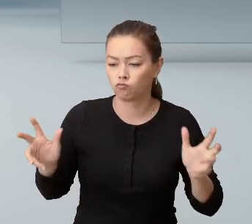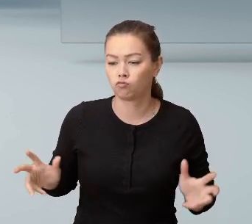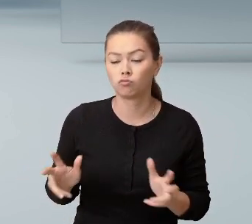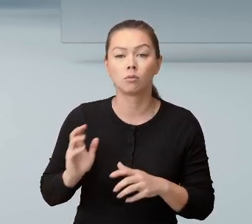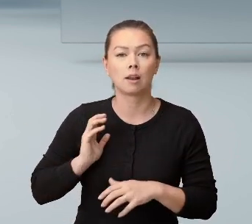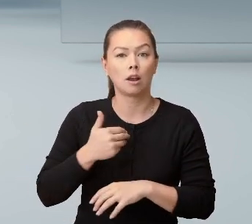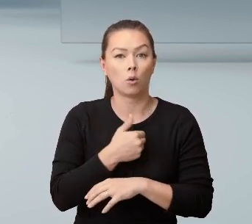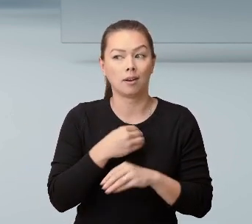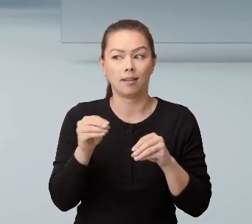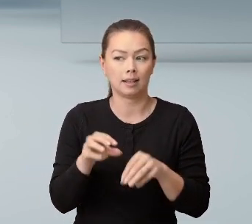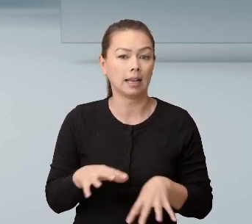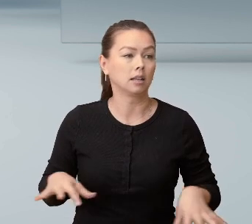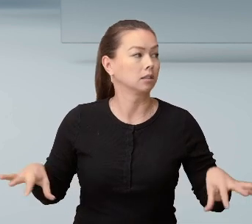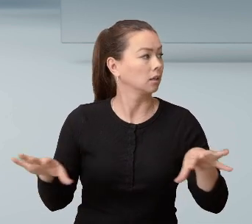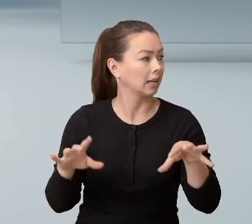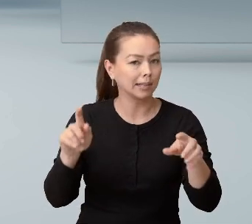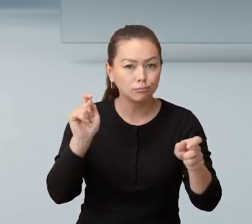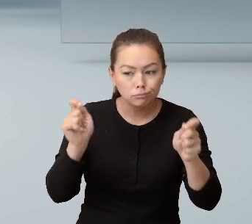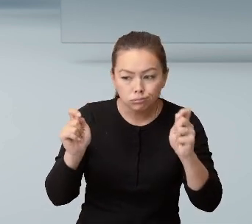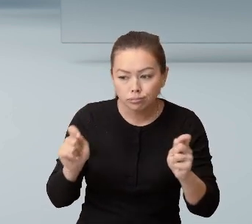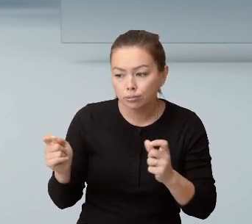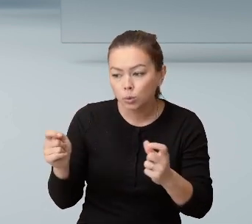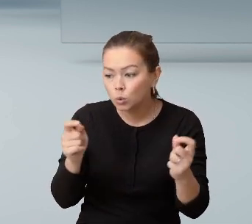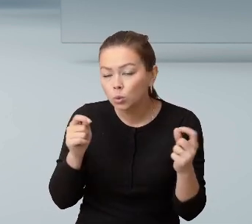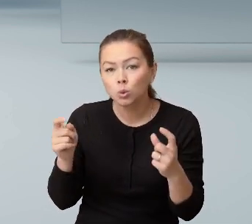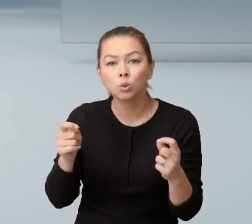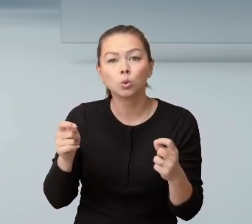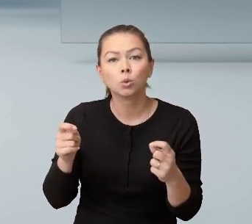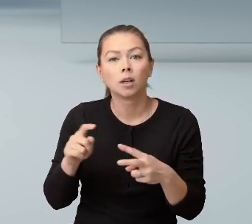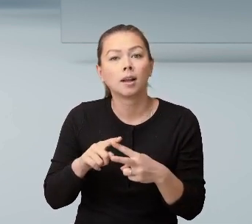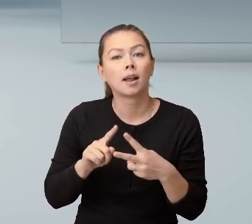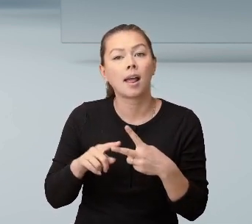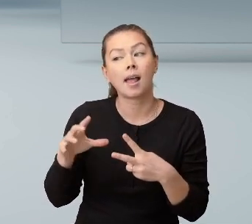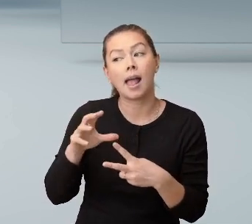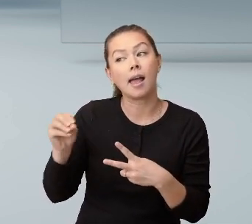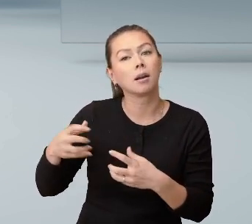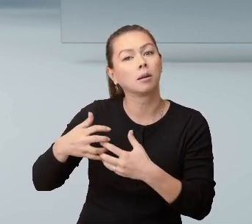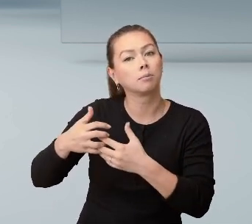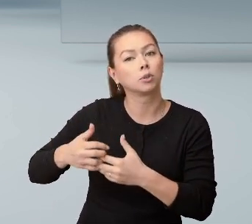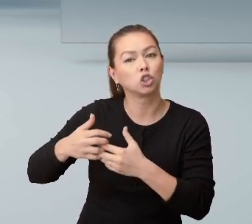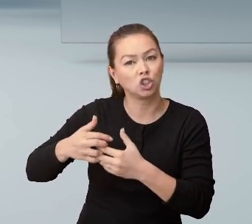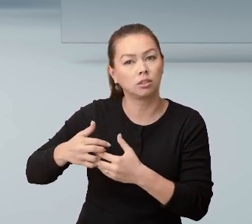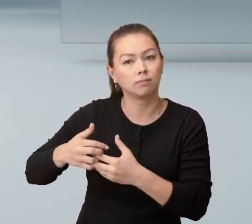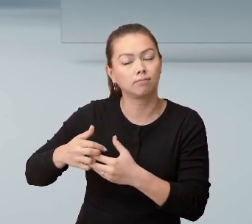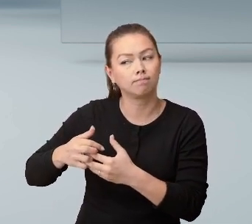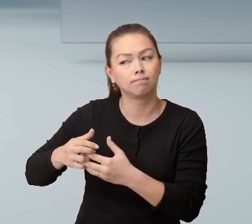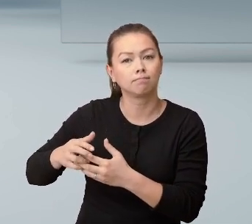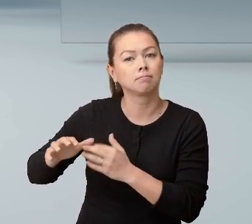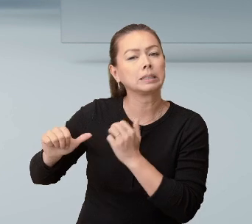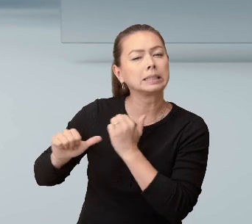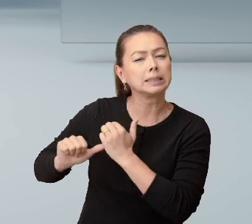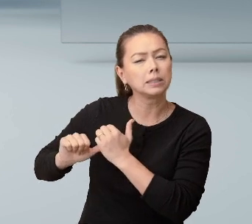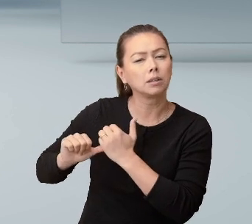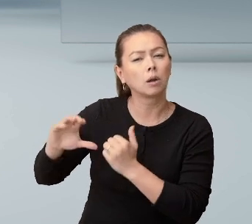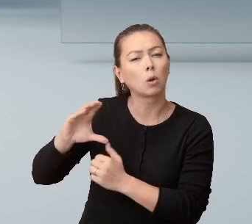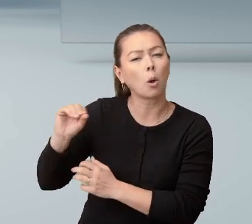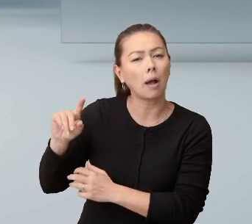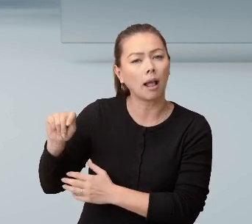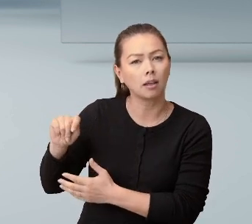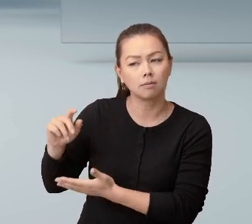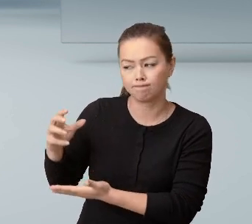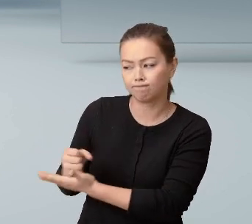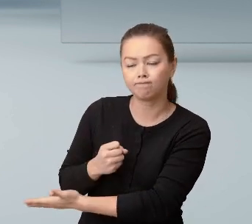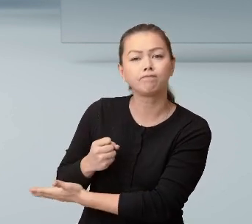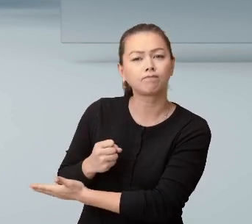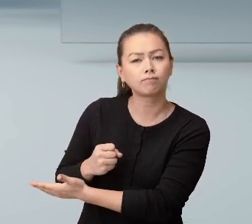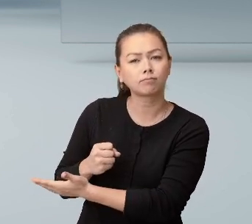our configurations within our landscape, as well as where you should be leveraging machines as your assistant or co-pilot in that aspect. But we